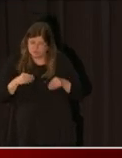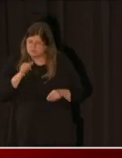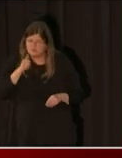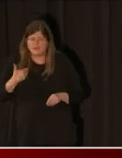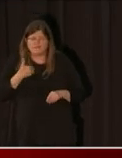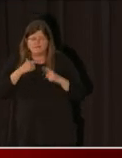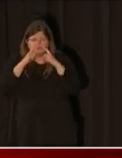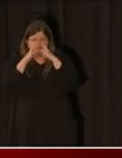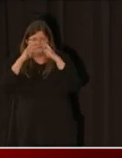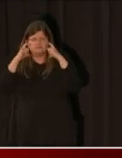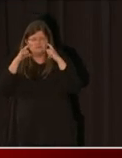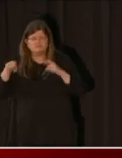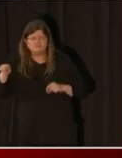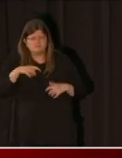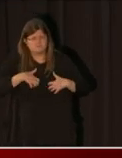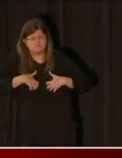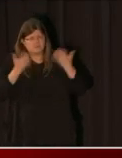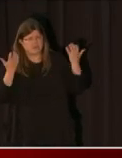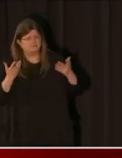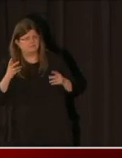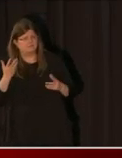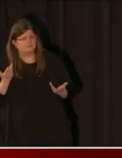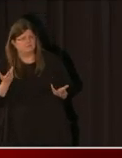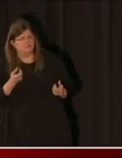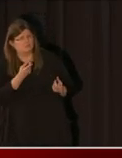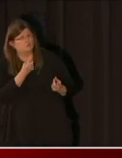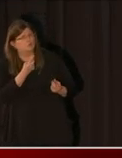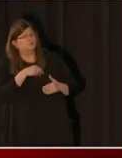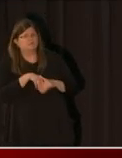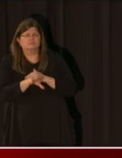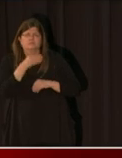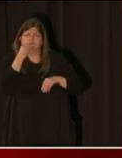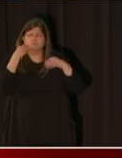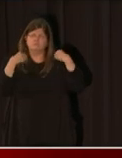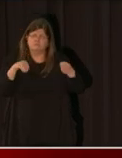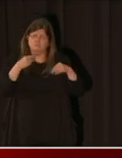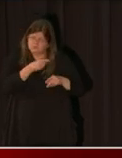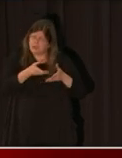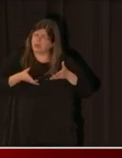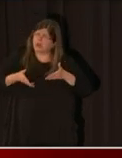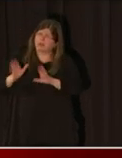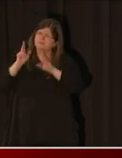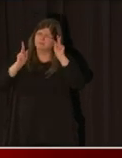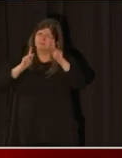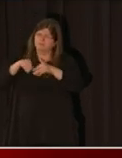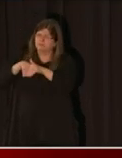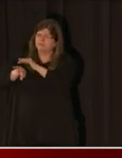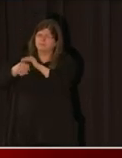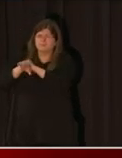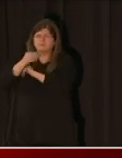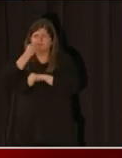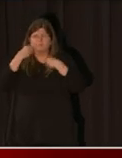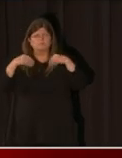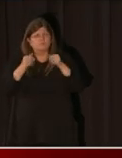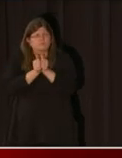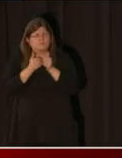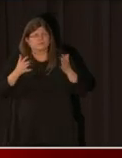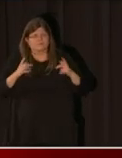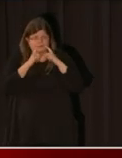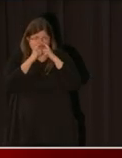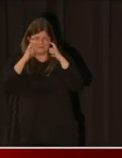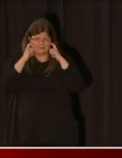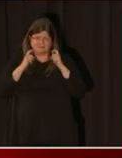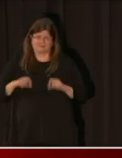you do if you go into a grocery store and they're allowing people in who don't have masks? I can't really respond